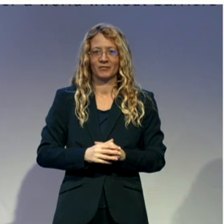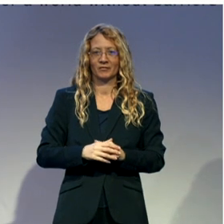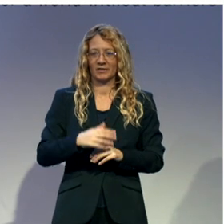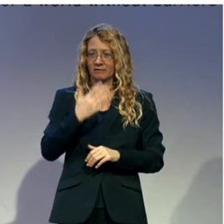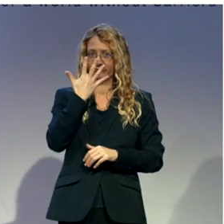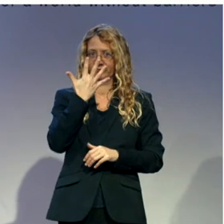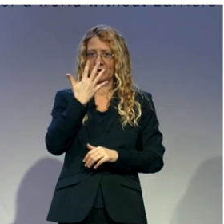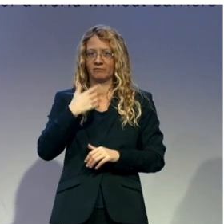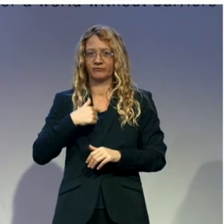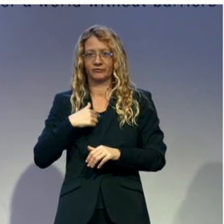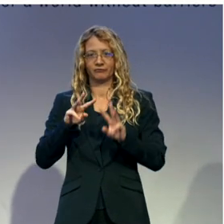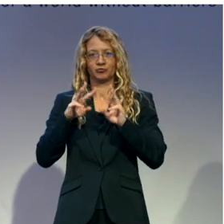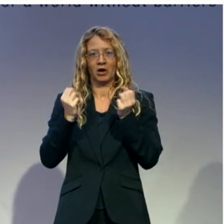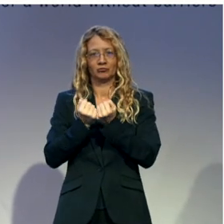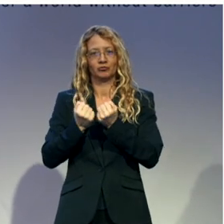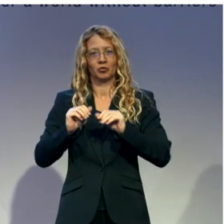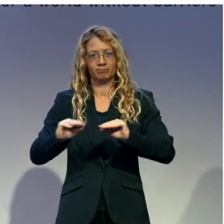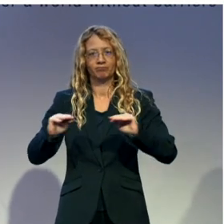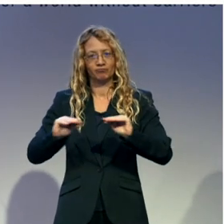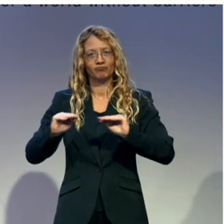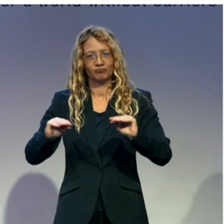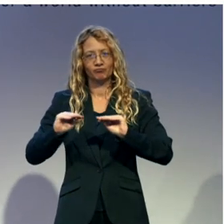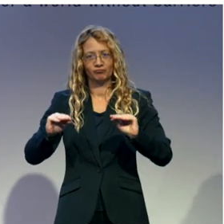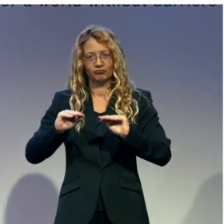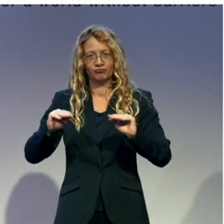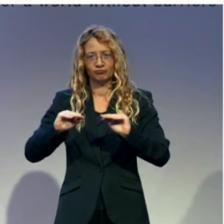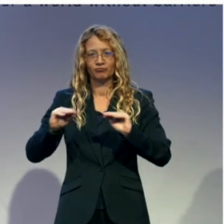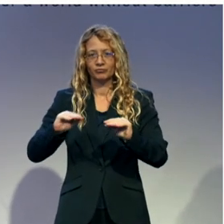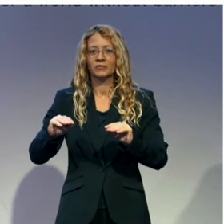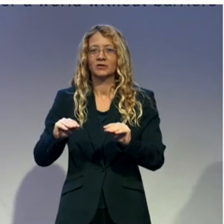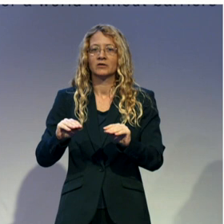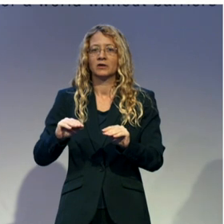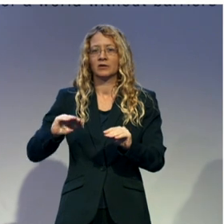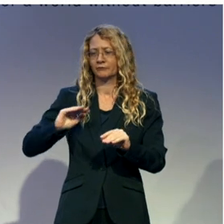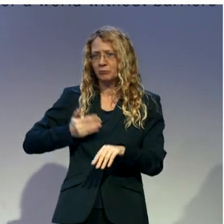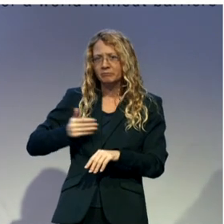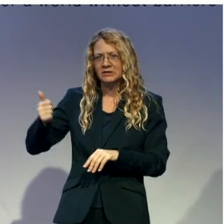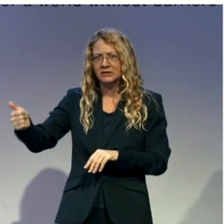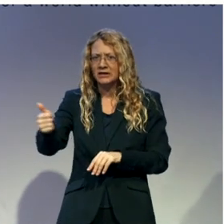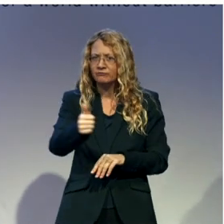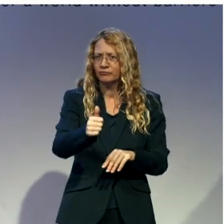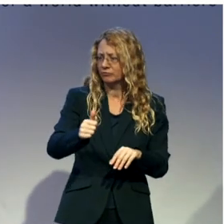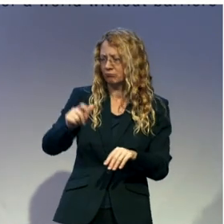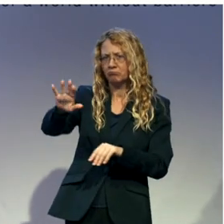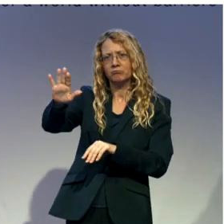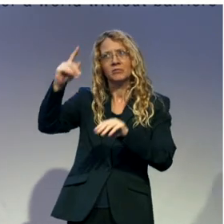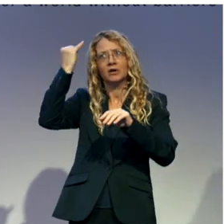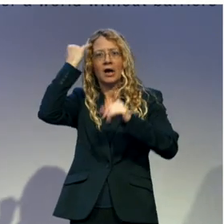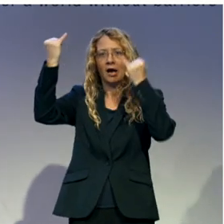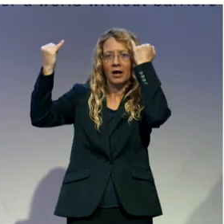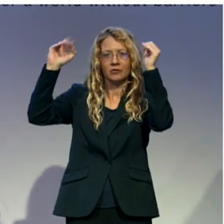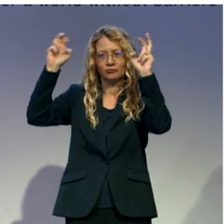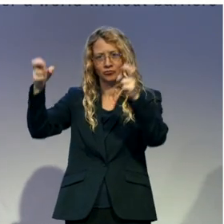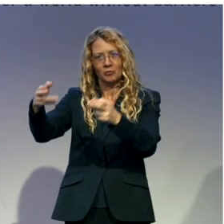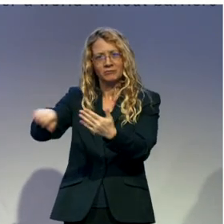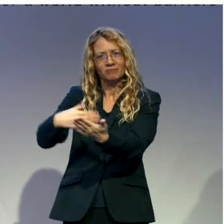and the women were allowed to bring in topics that they thought were interesting to discuss. In addition, we opened up a small grant facility.